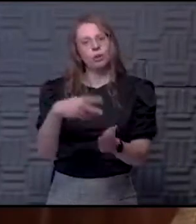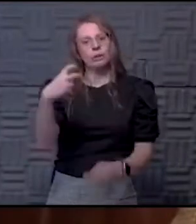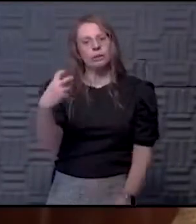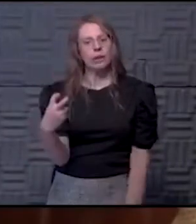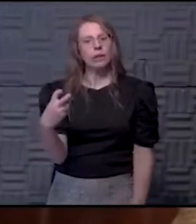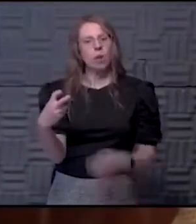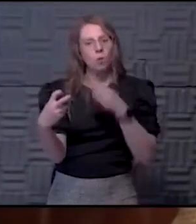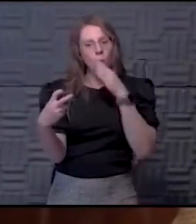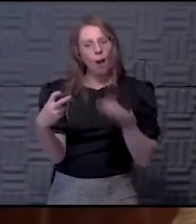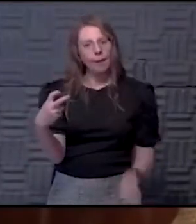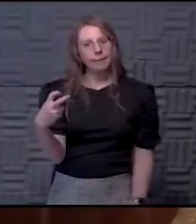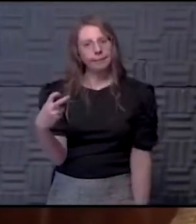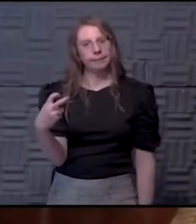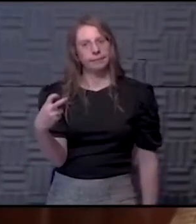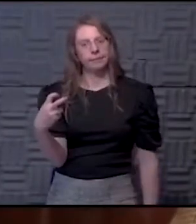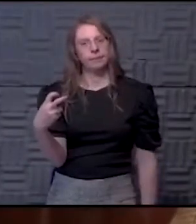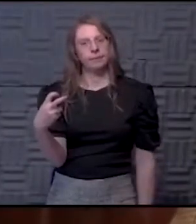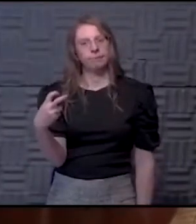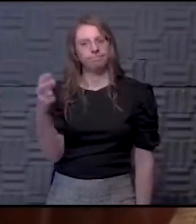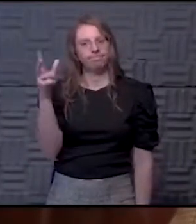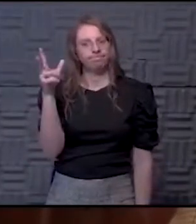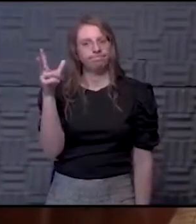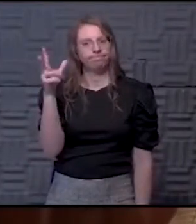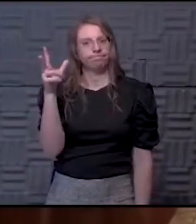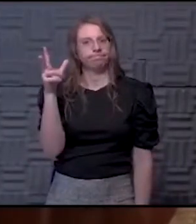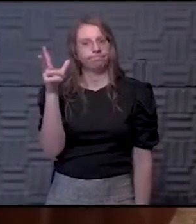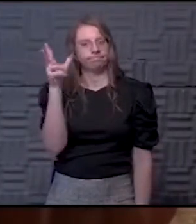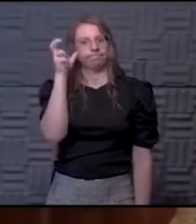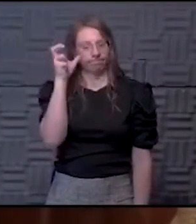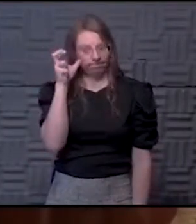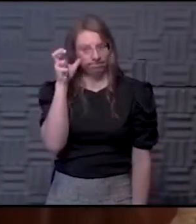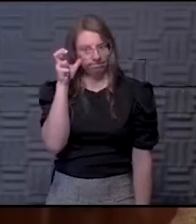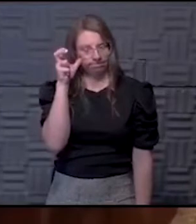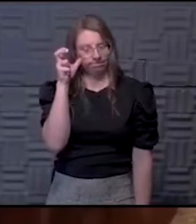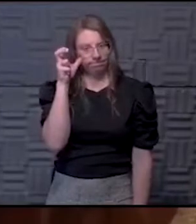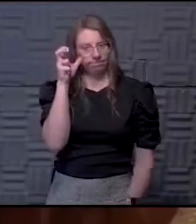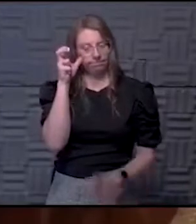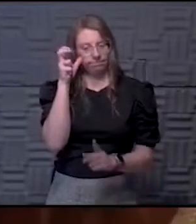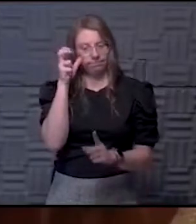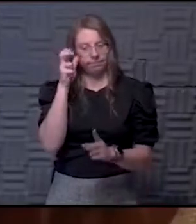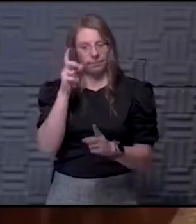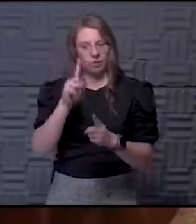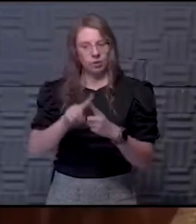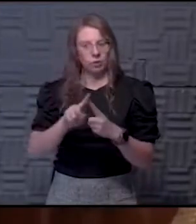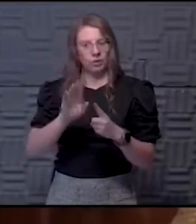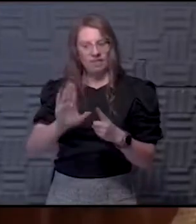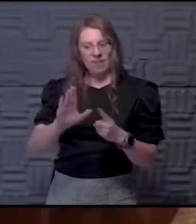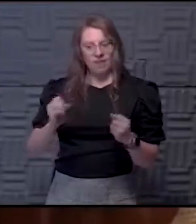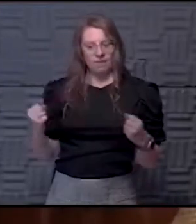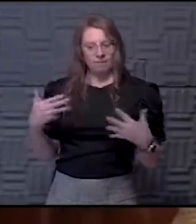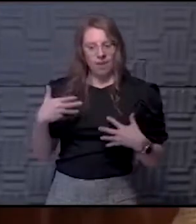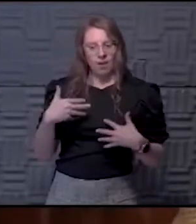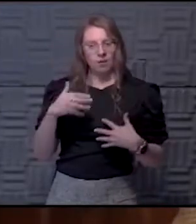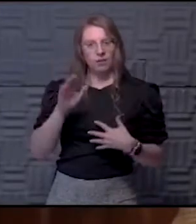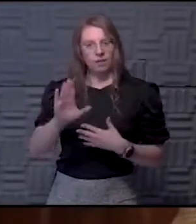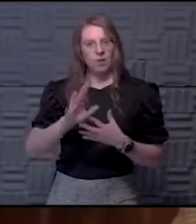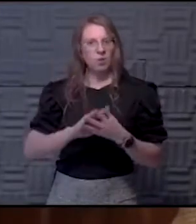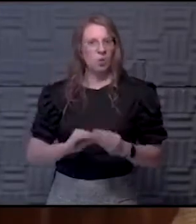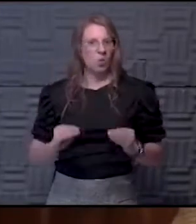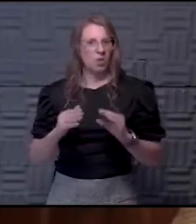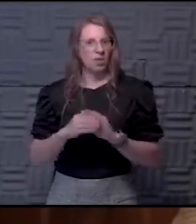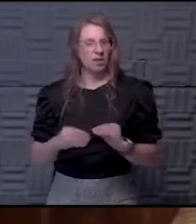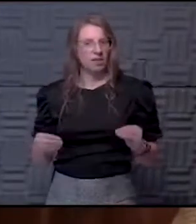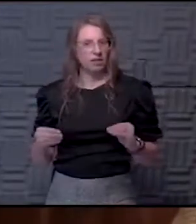sit quietly and listen intently to their fears and to their story. And